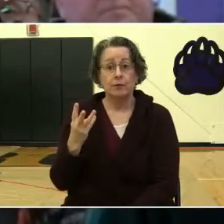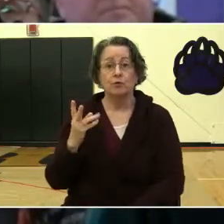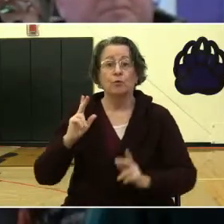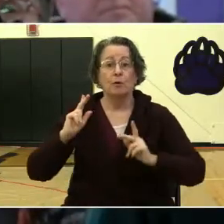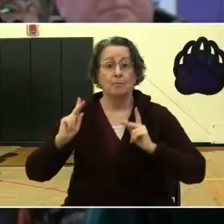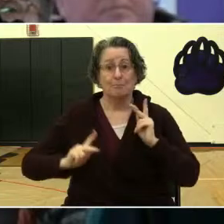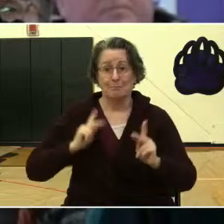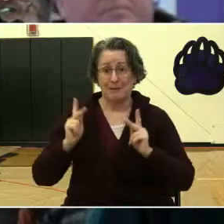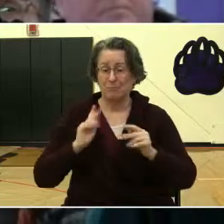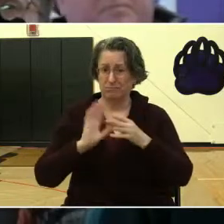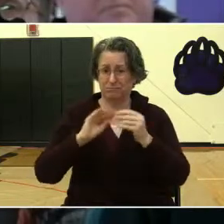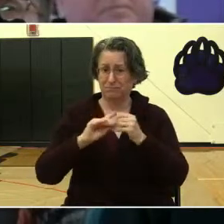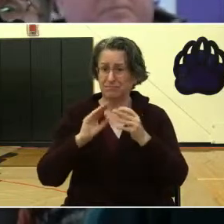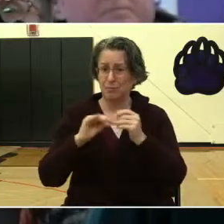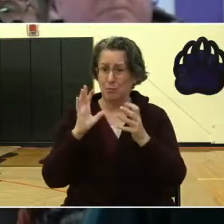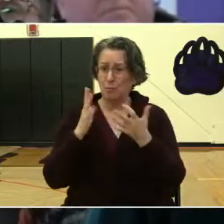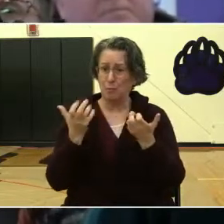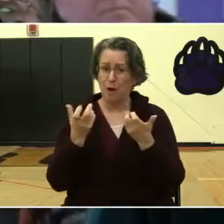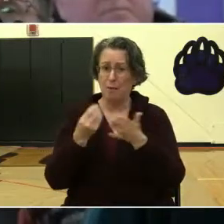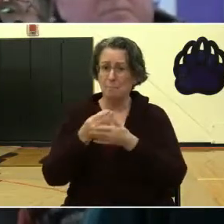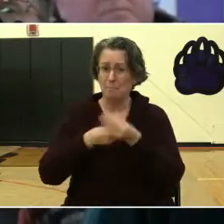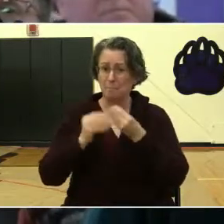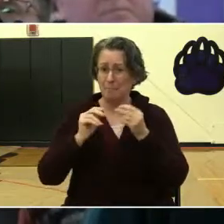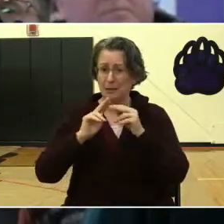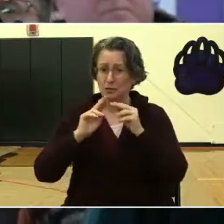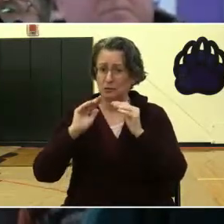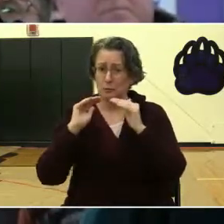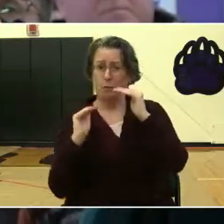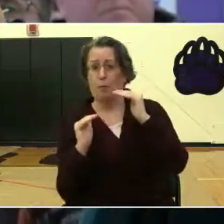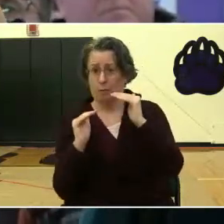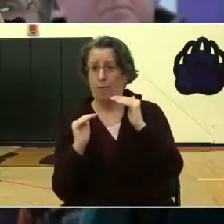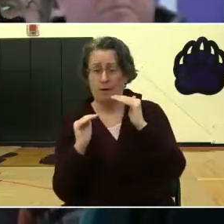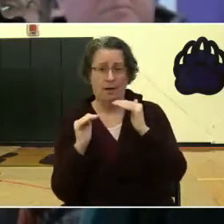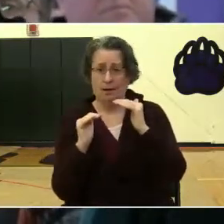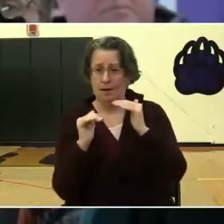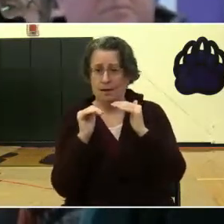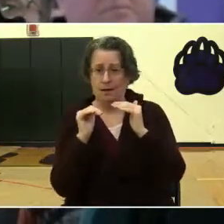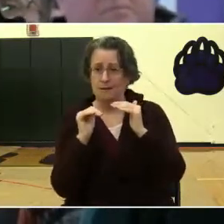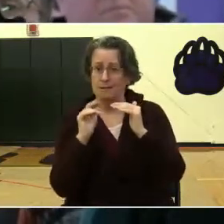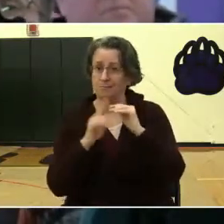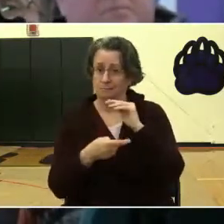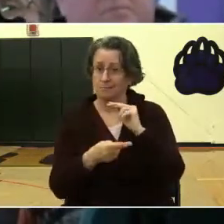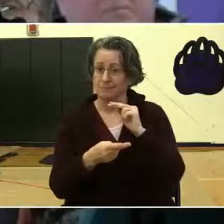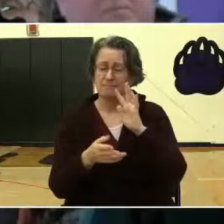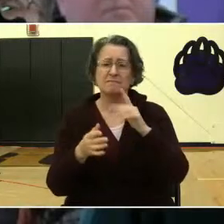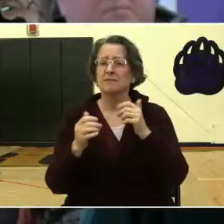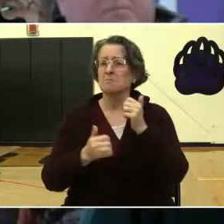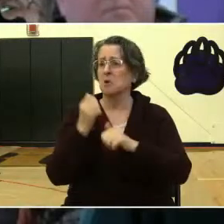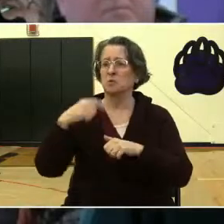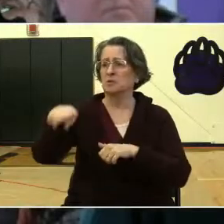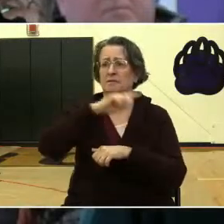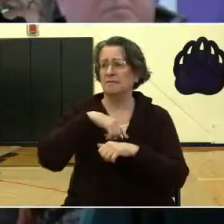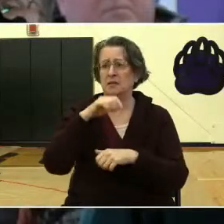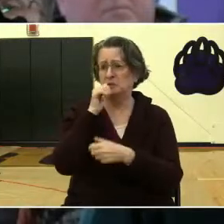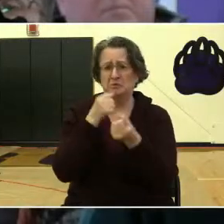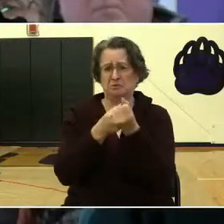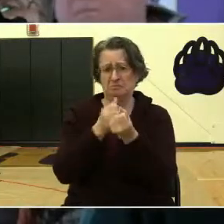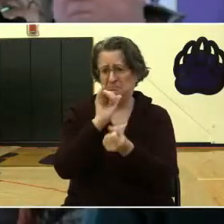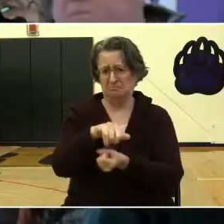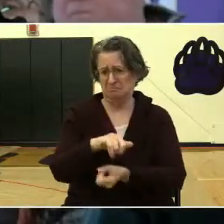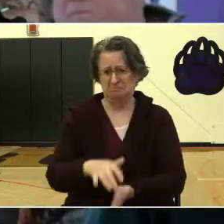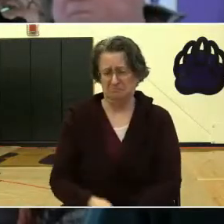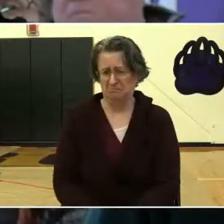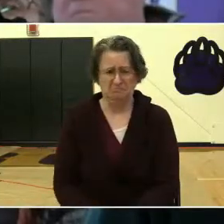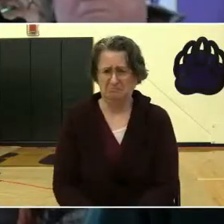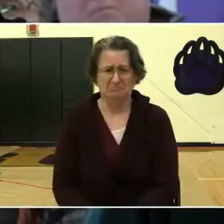lower the overall budget I wouldn't say that was the majority of the folks here um personally